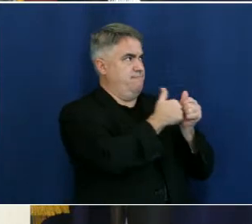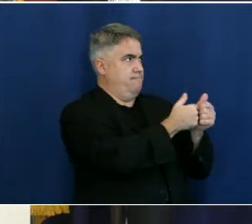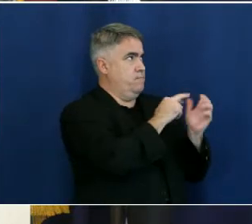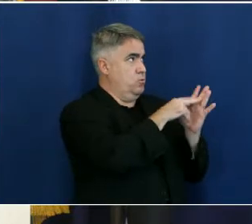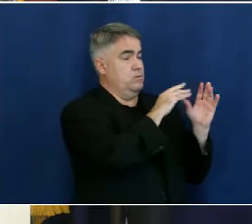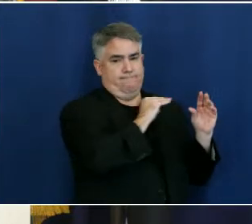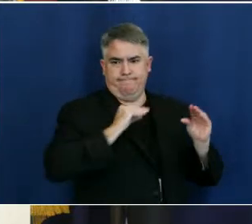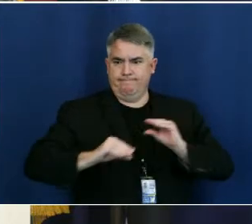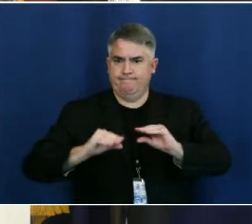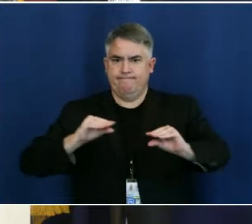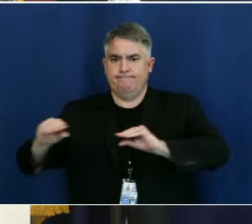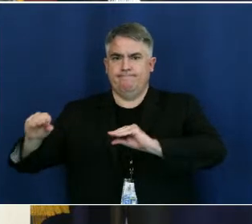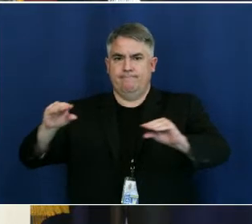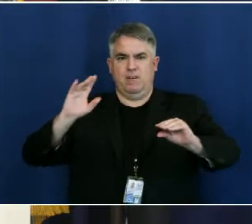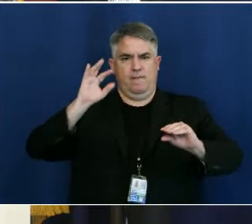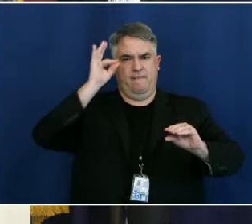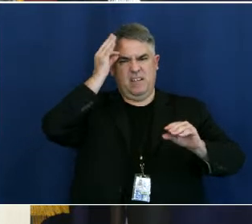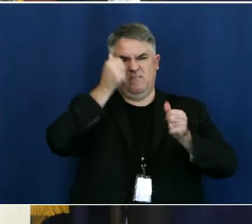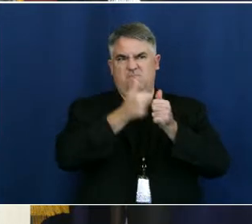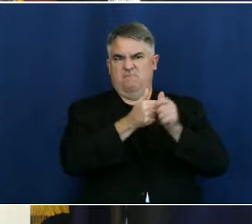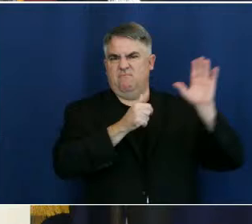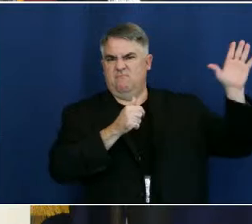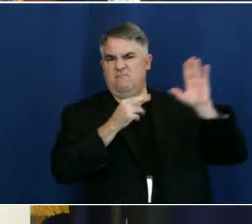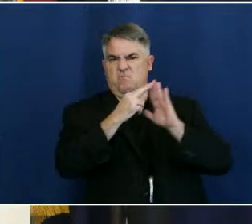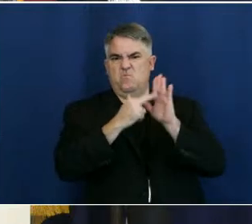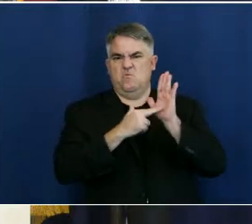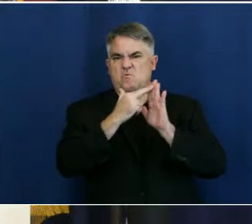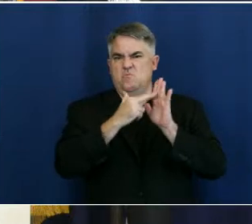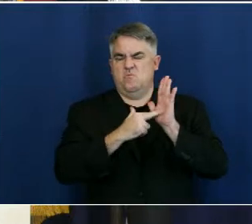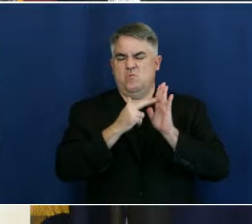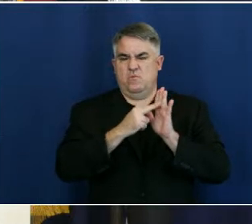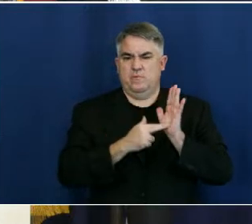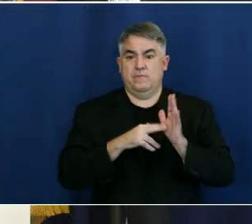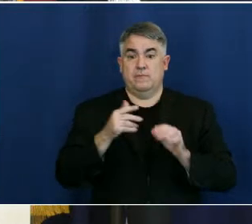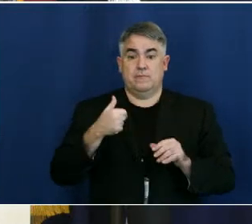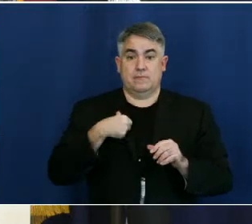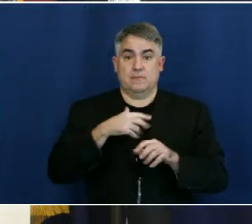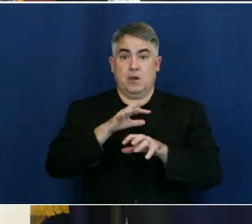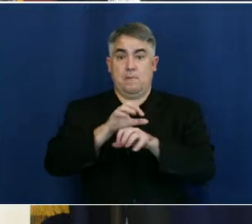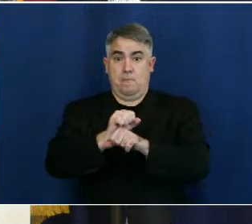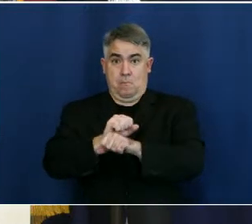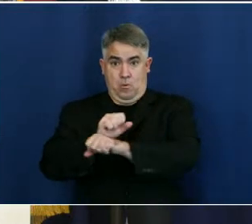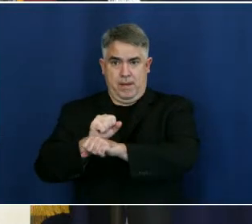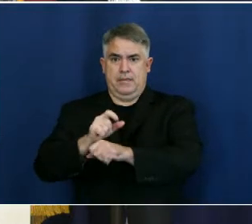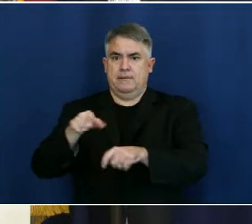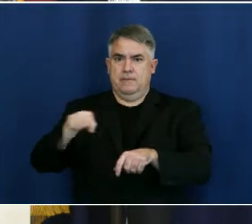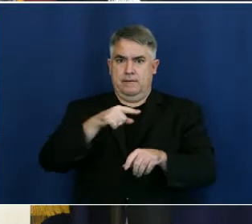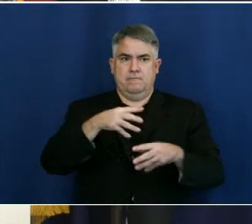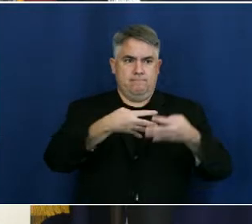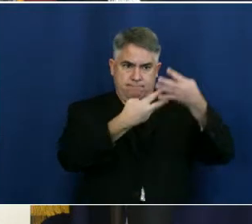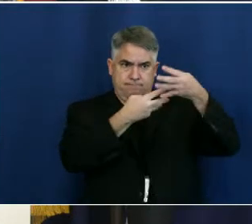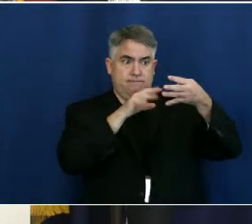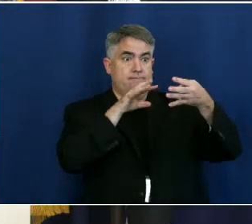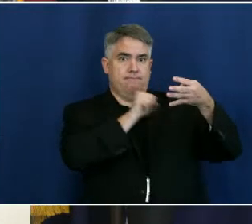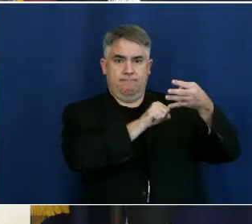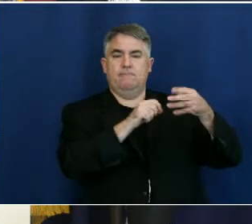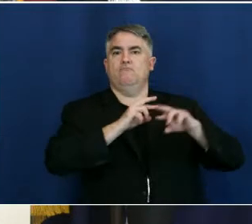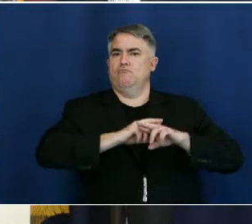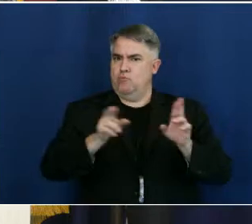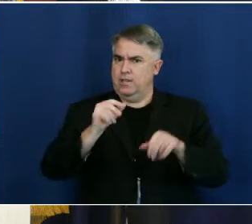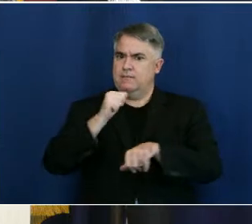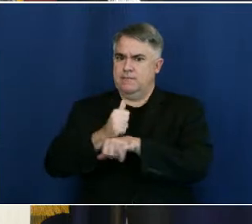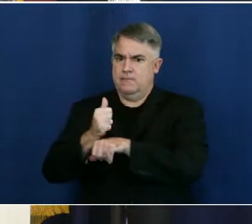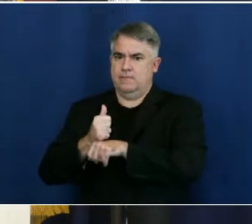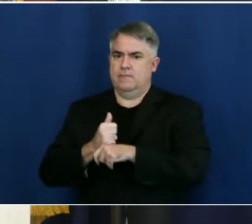going to continue to strengthen our infrastructure from improving our appointment system, expanding our 211 capacity, exploring ways of